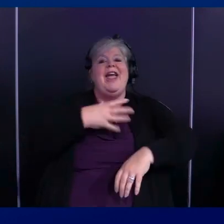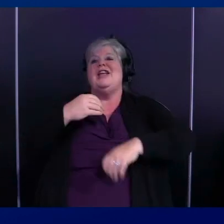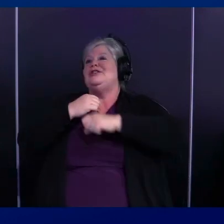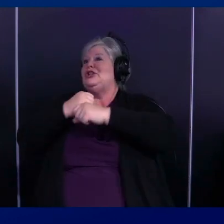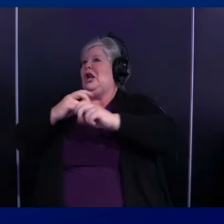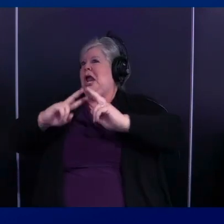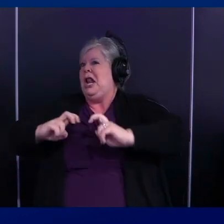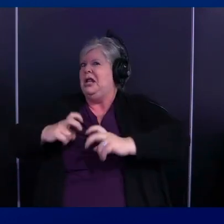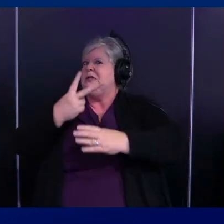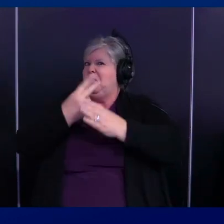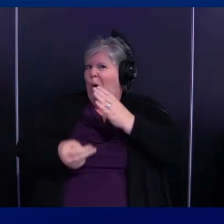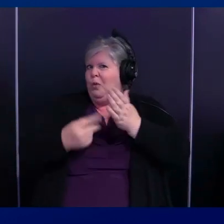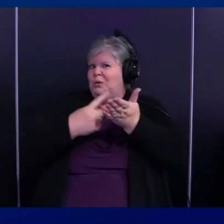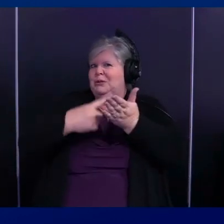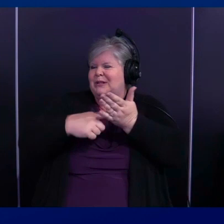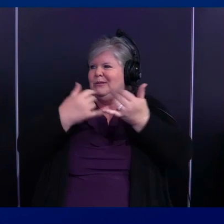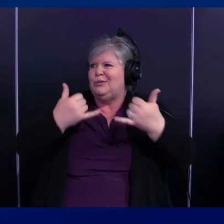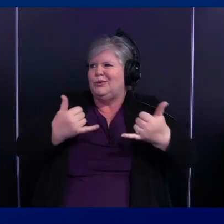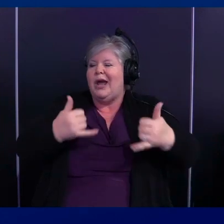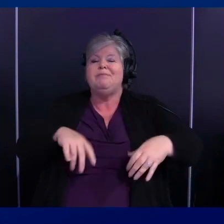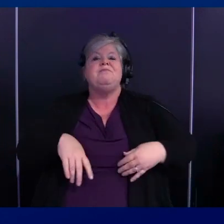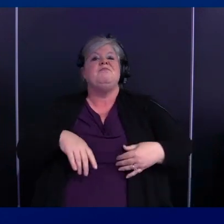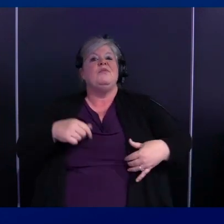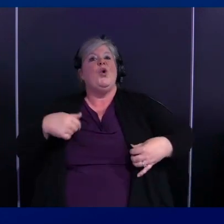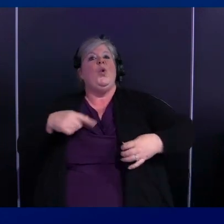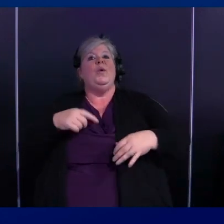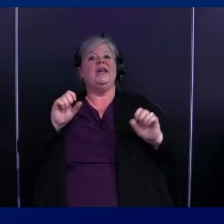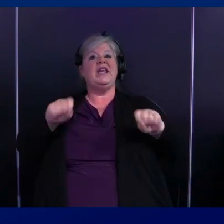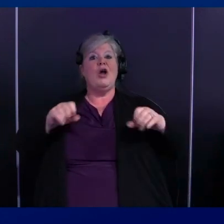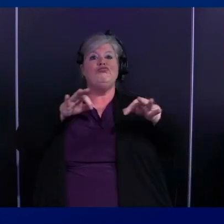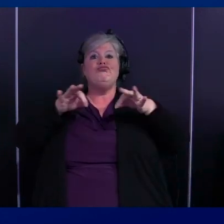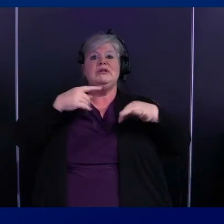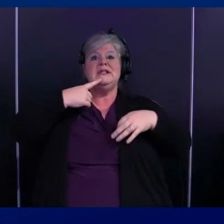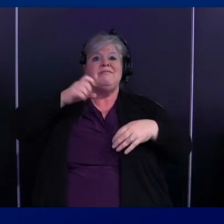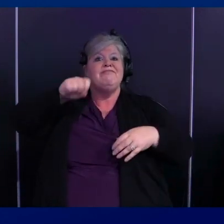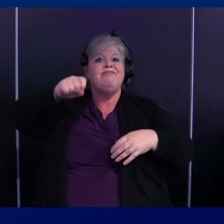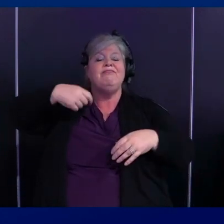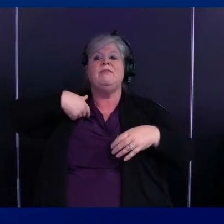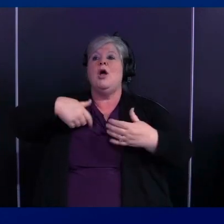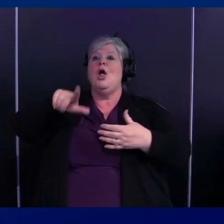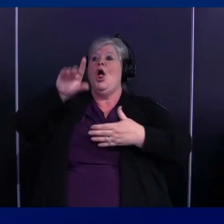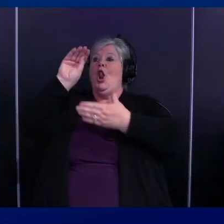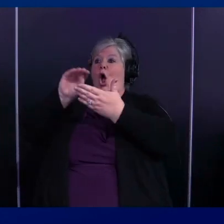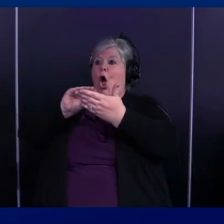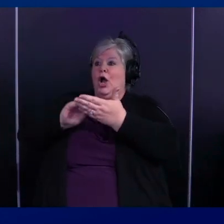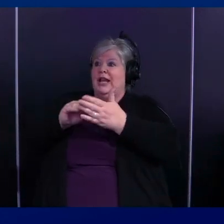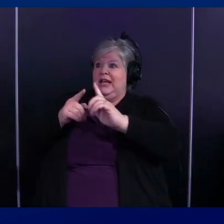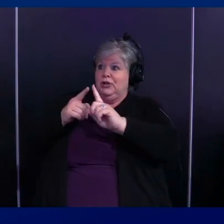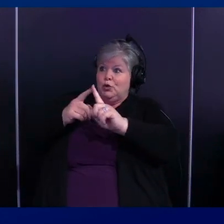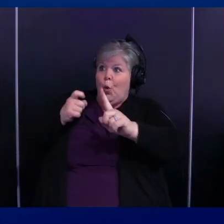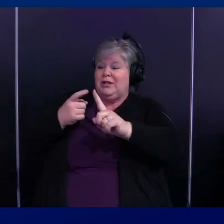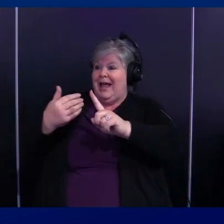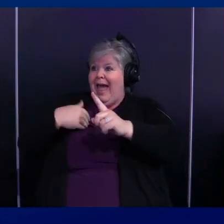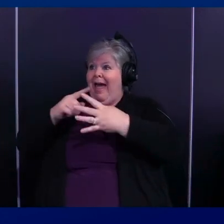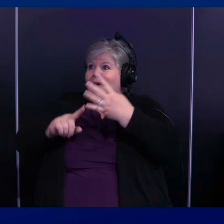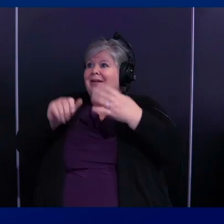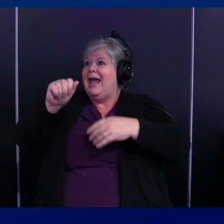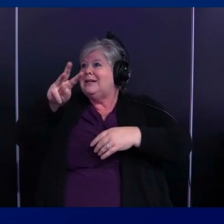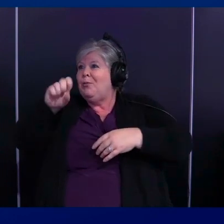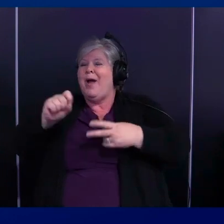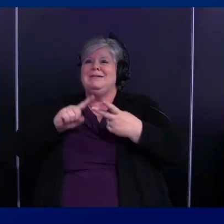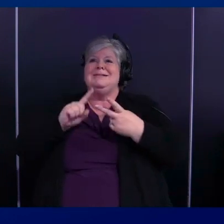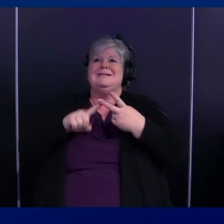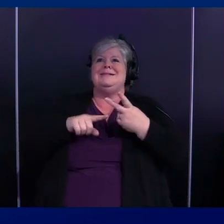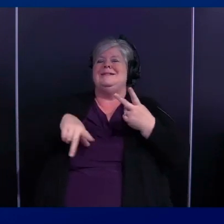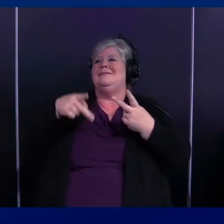too. And so we have the ability to say, logging sources that are available with AWS, CloudTrail, VPC flow